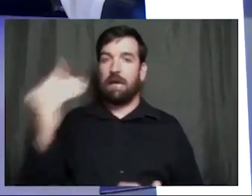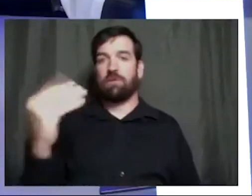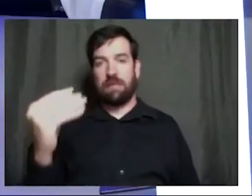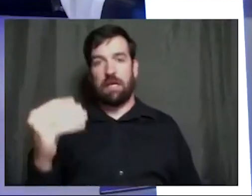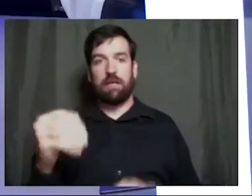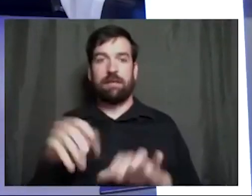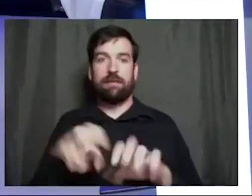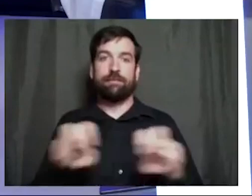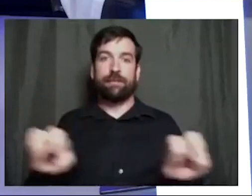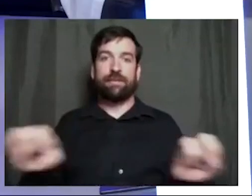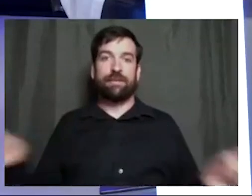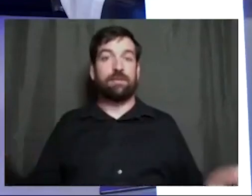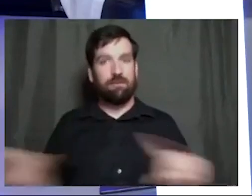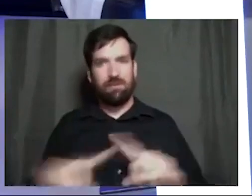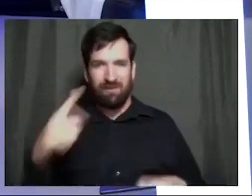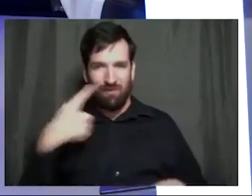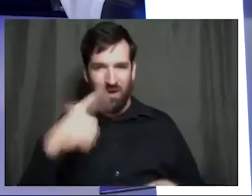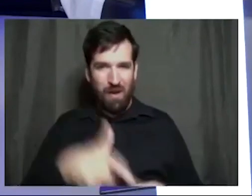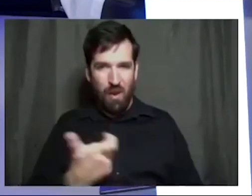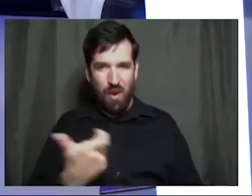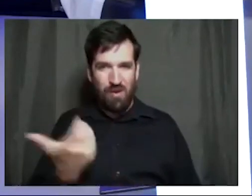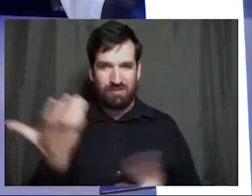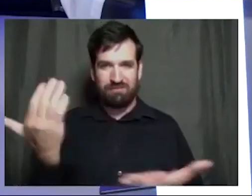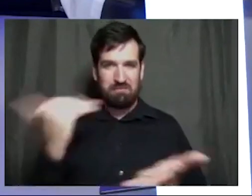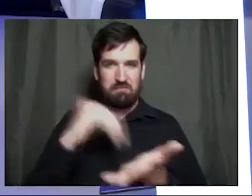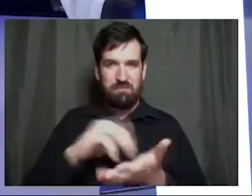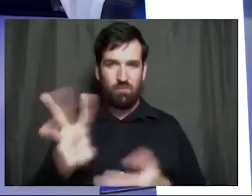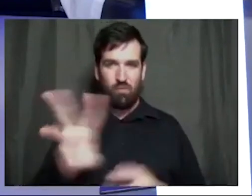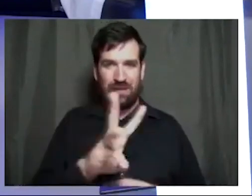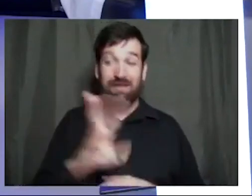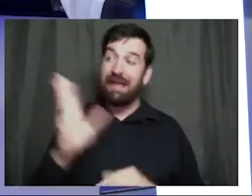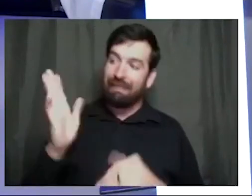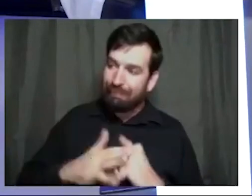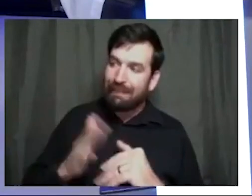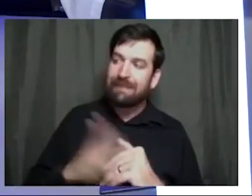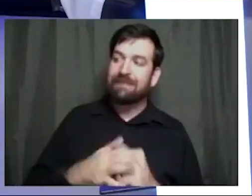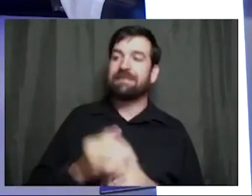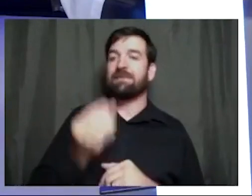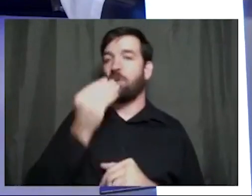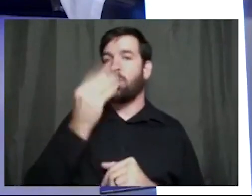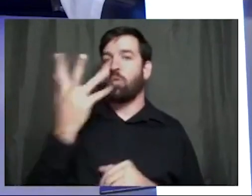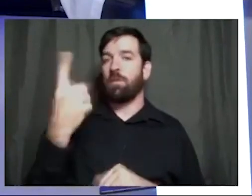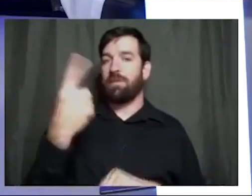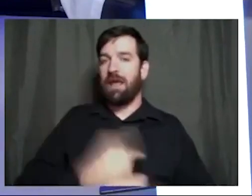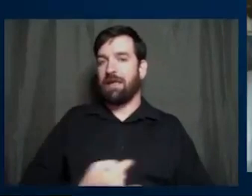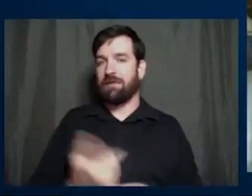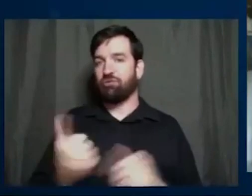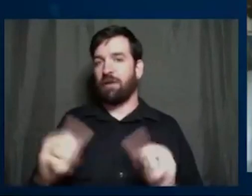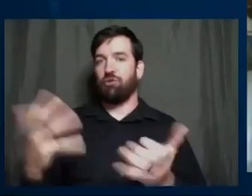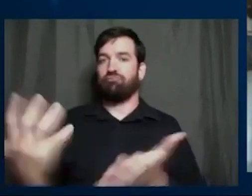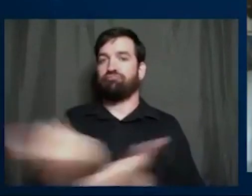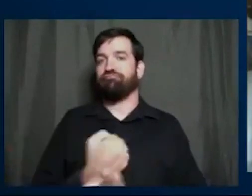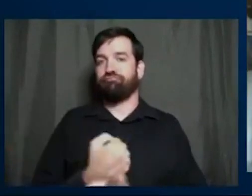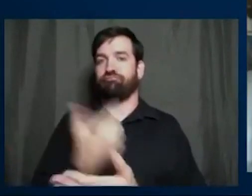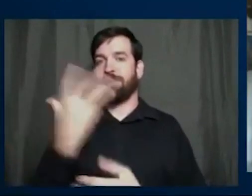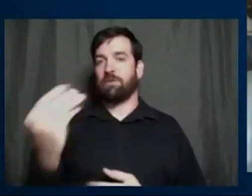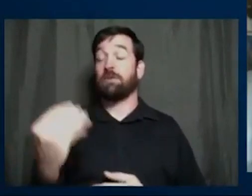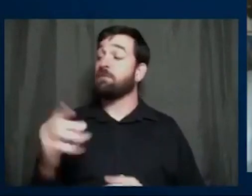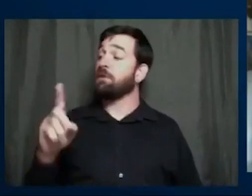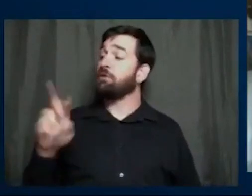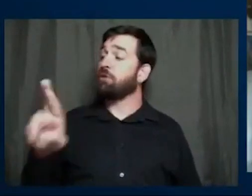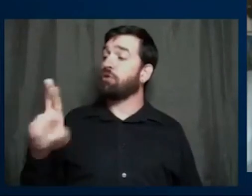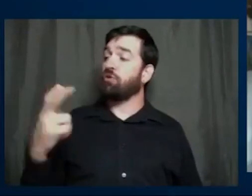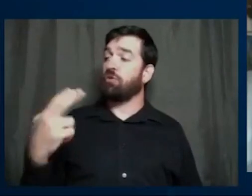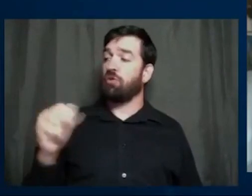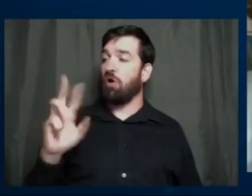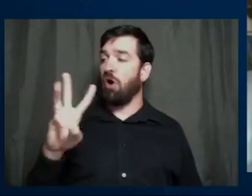how long can you do that here in the Midwest? At least during these warm days, let's try to get some of those outside meals in. But Dr. Hawkinson, clear this up for Isaac. What